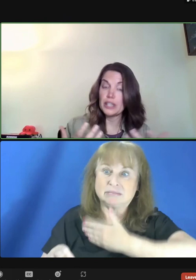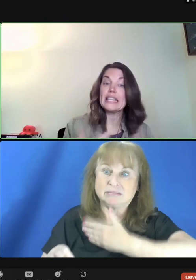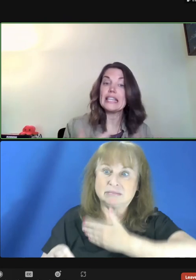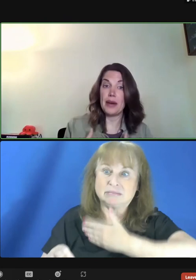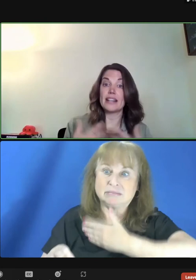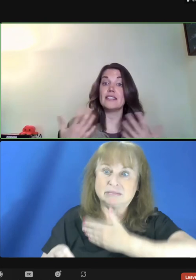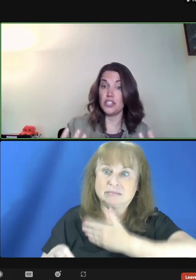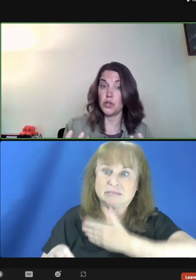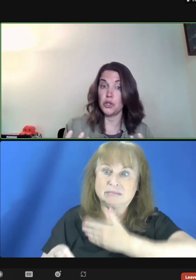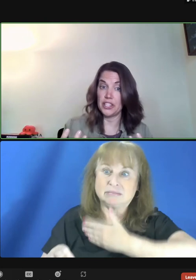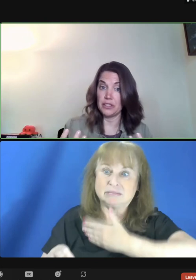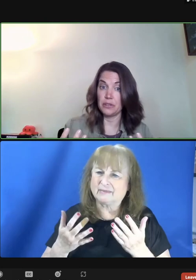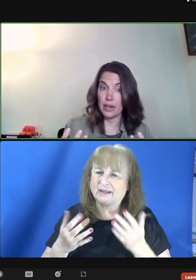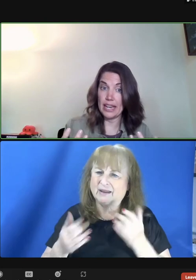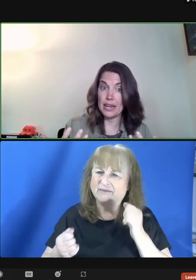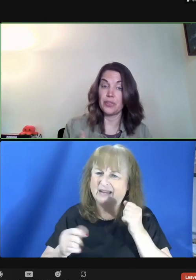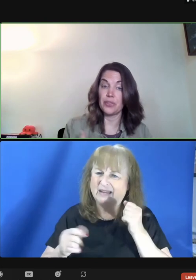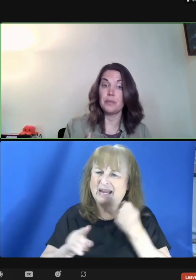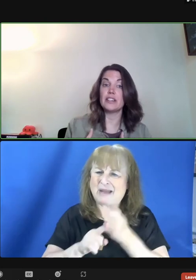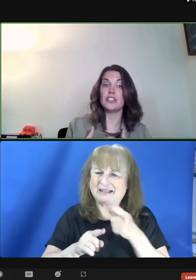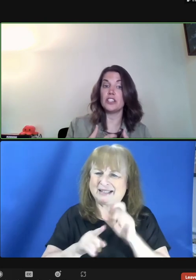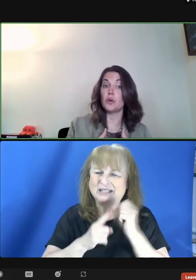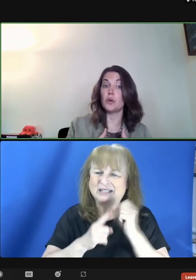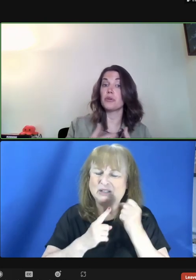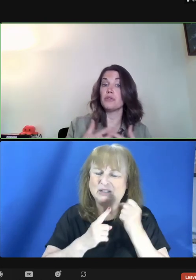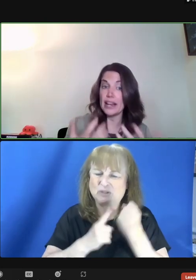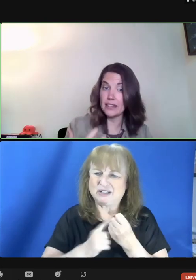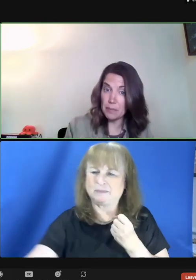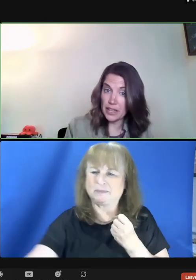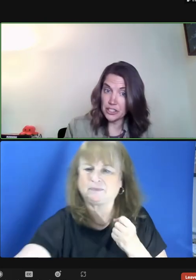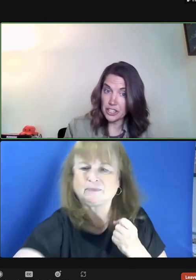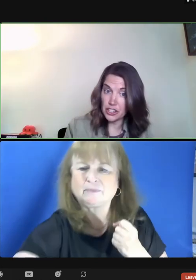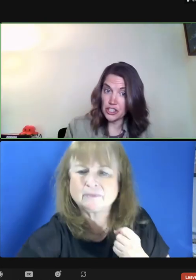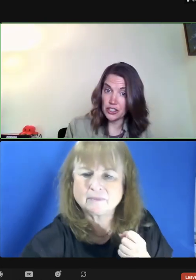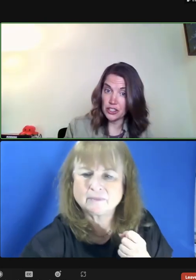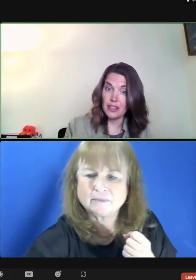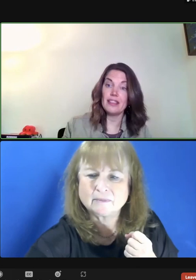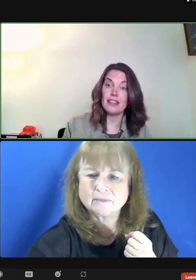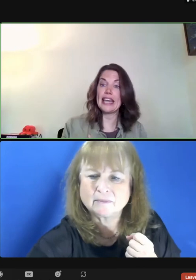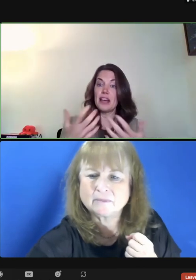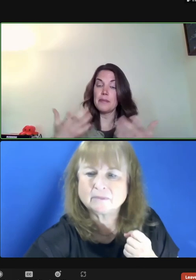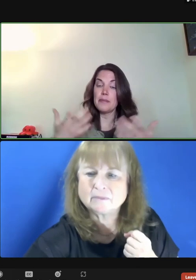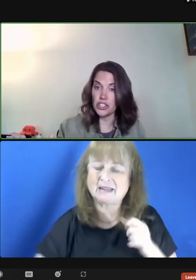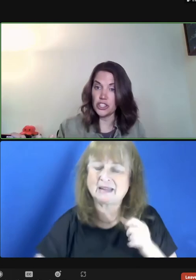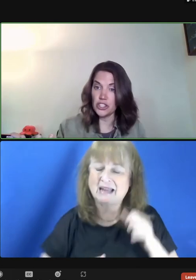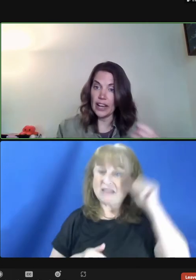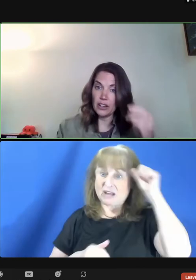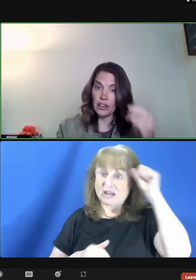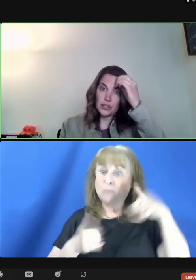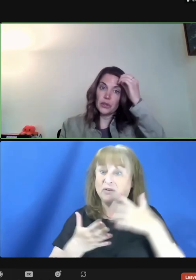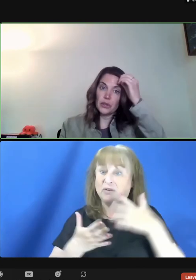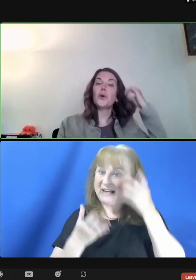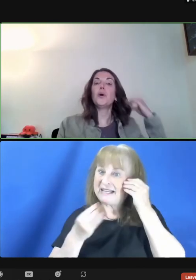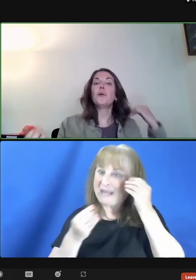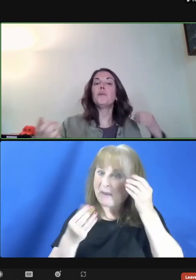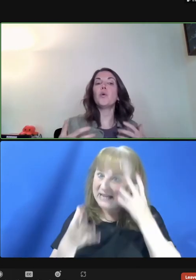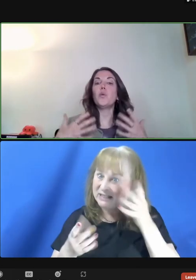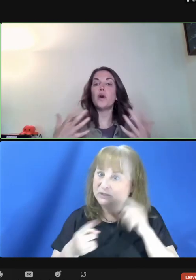might have really impacted the situation, right? Because the adult provided that message, they gave that message to the